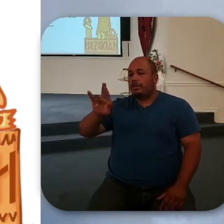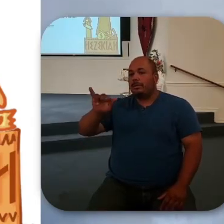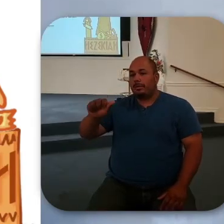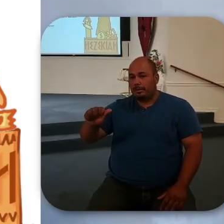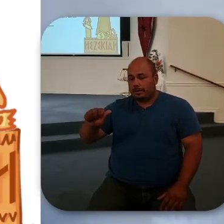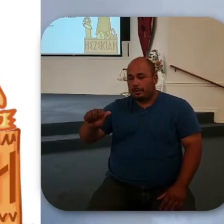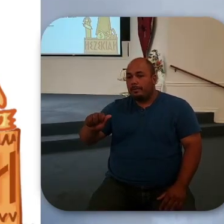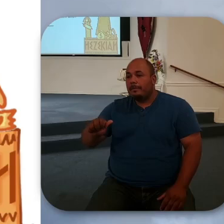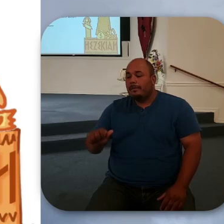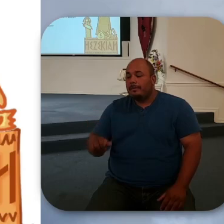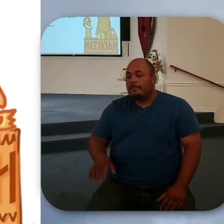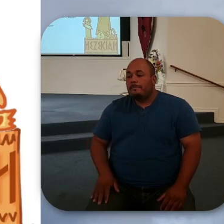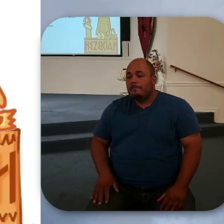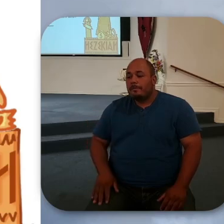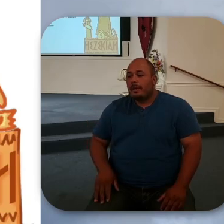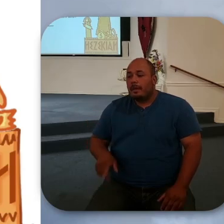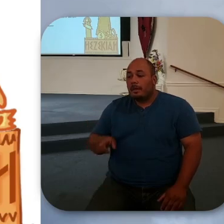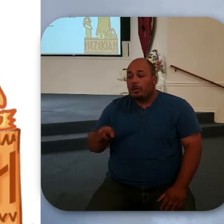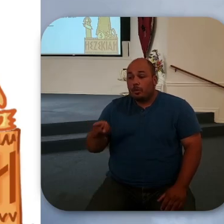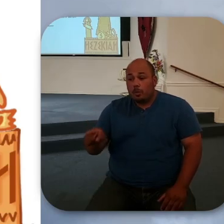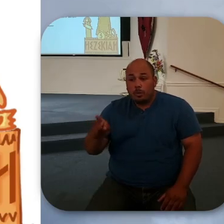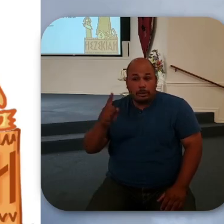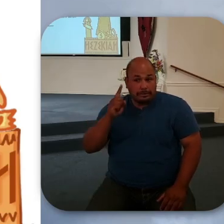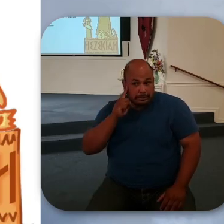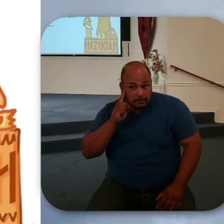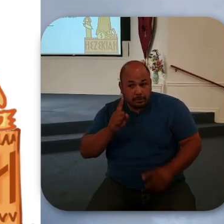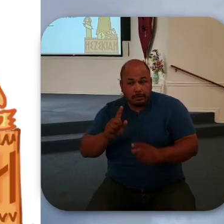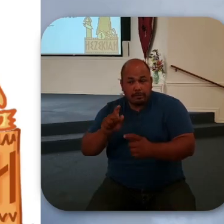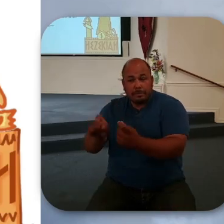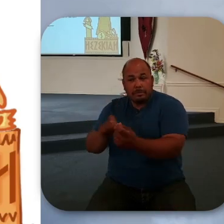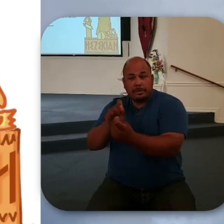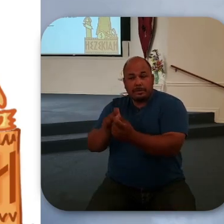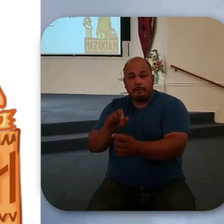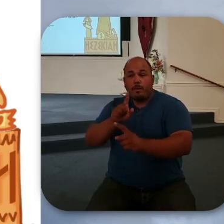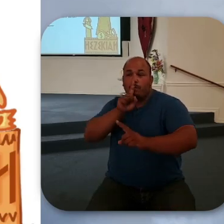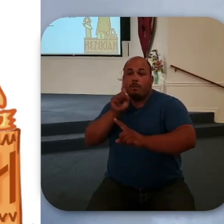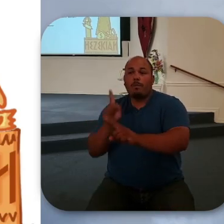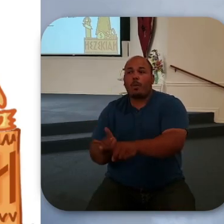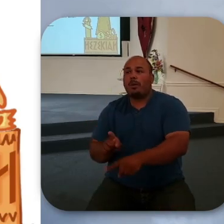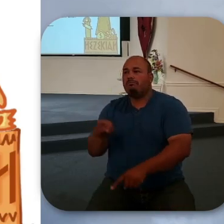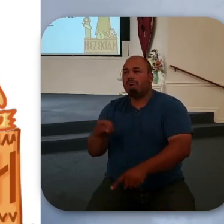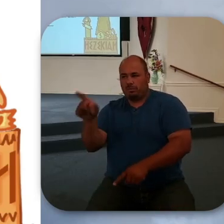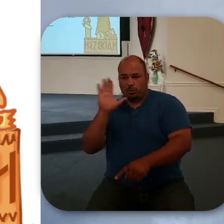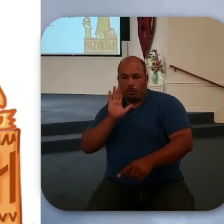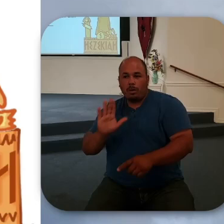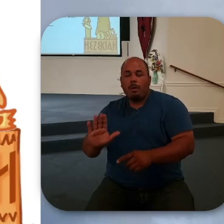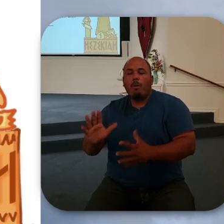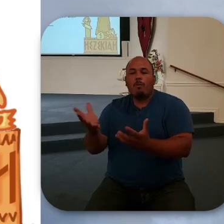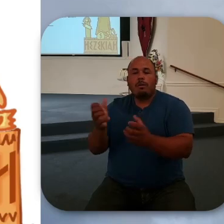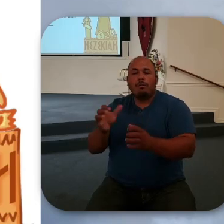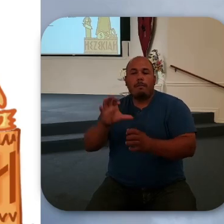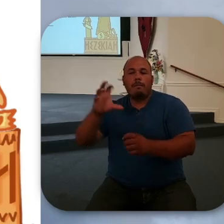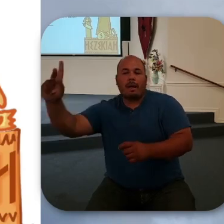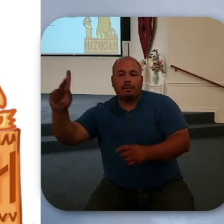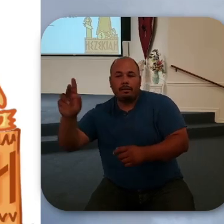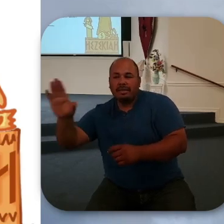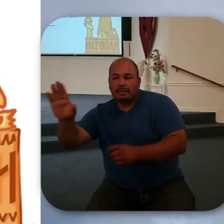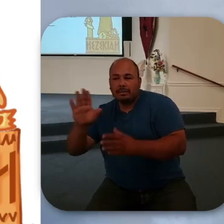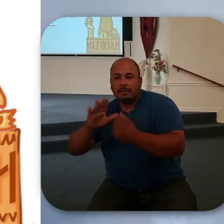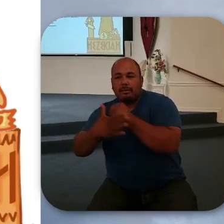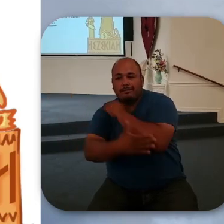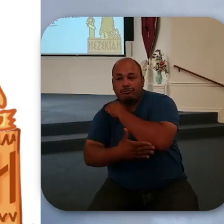Listen, when he hears a certain report, I will make him want to return to his own country, and there I will have him cut